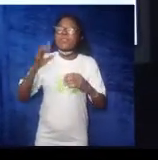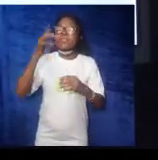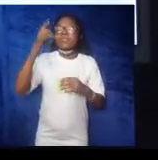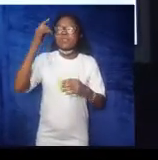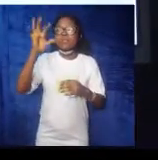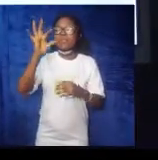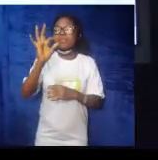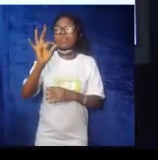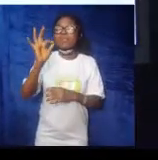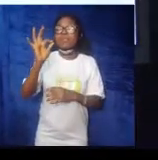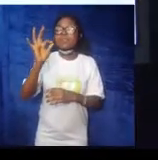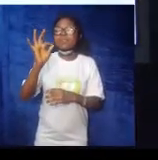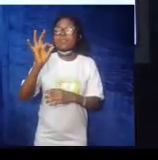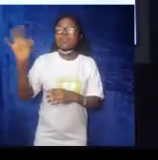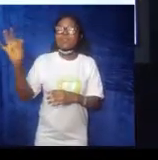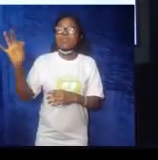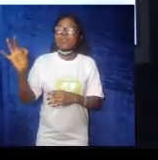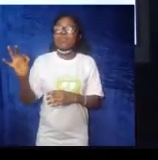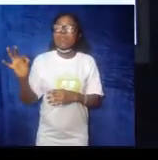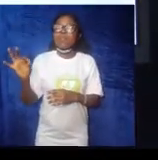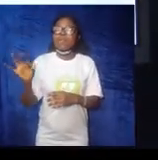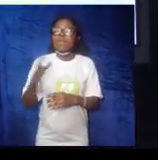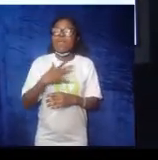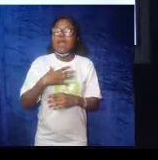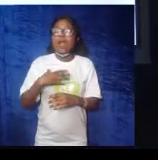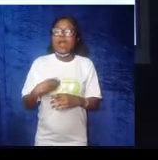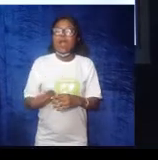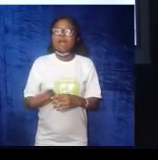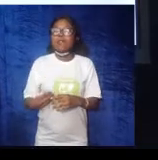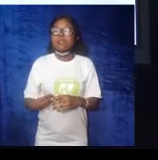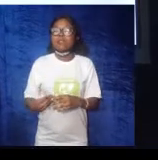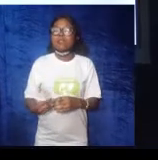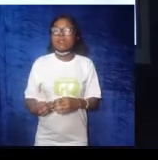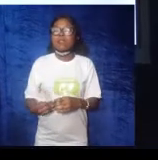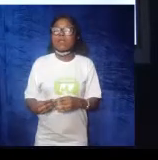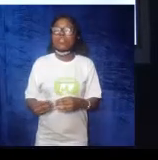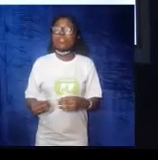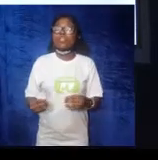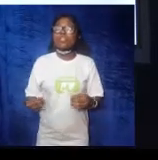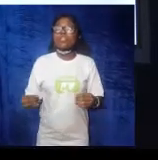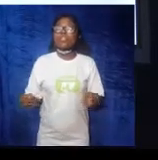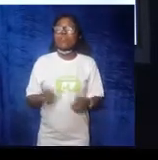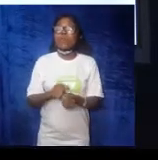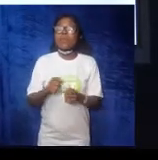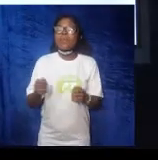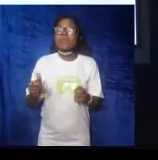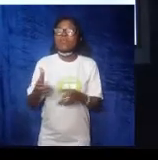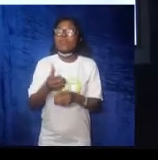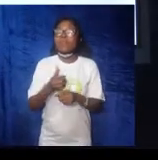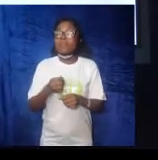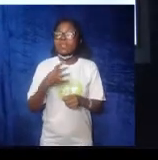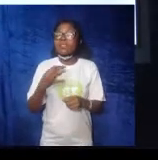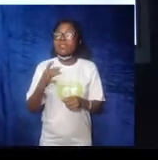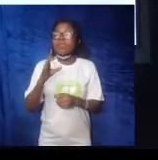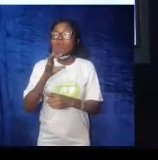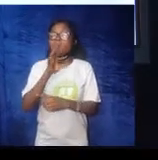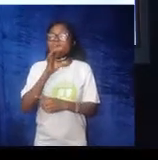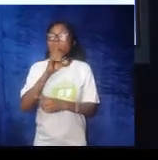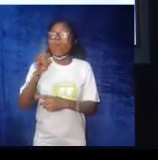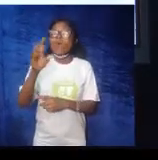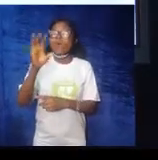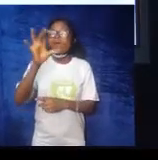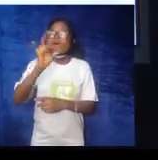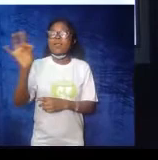arms like this to do the 90-degree angle, and supplementary 180, the straight line angle. Okay, then just